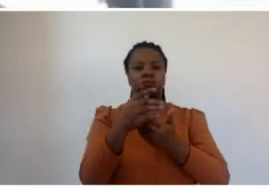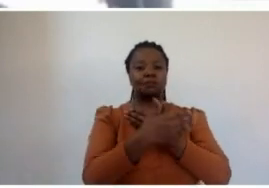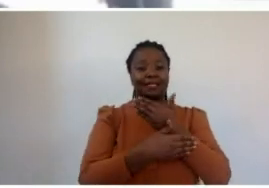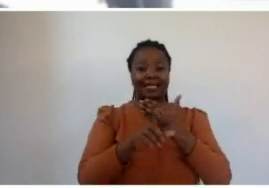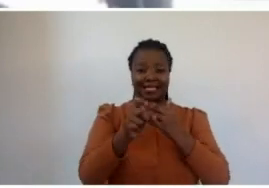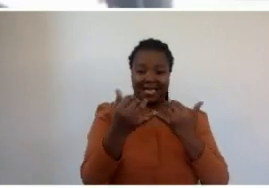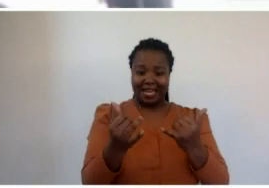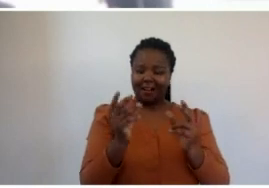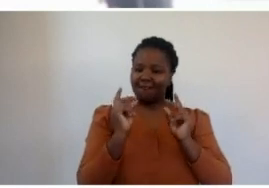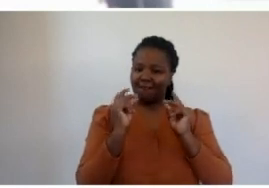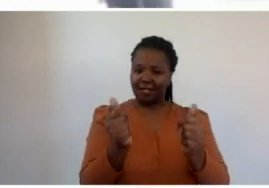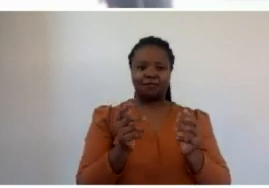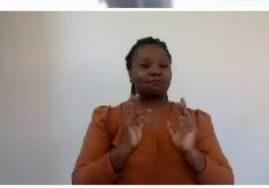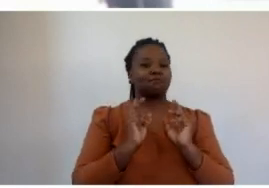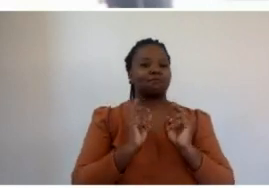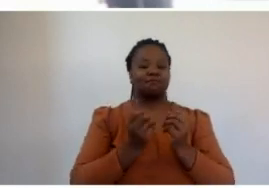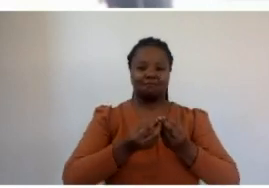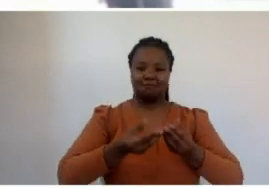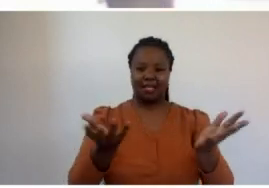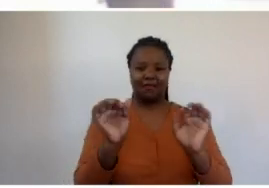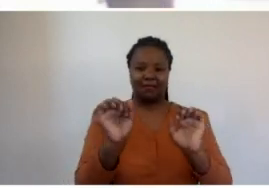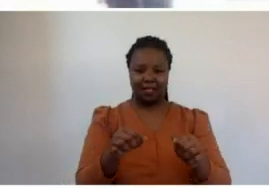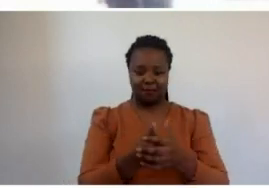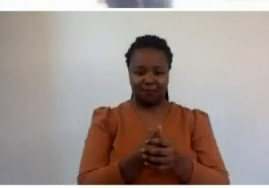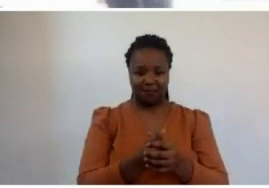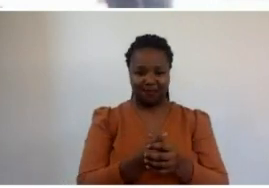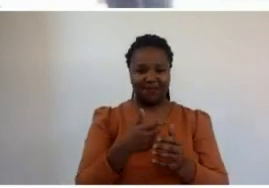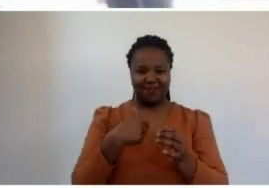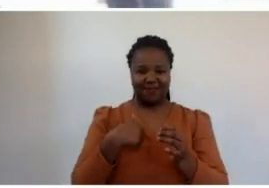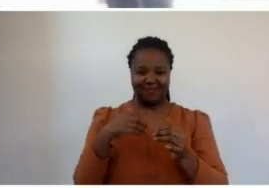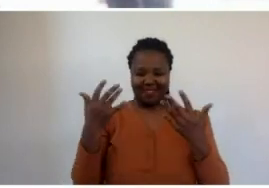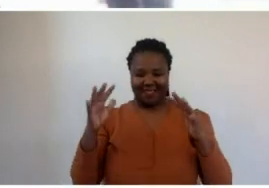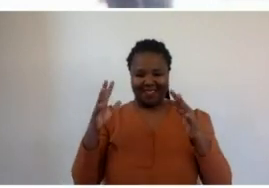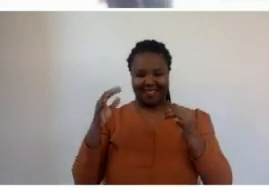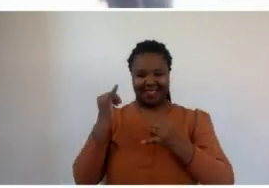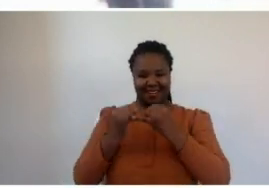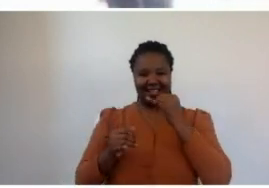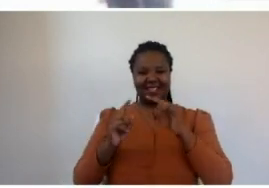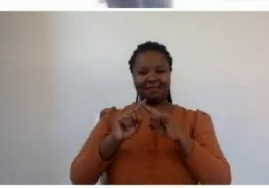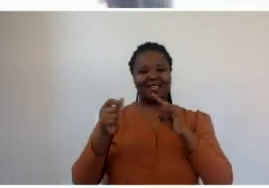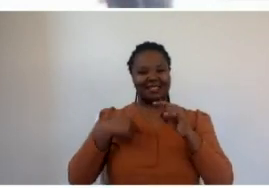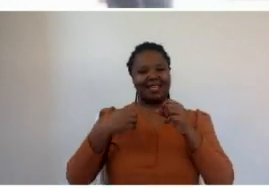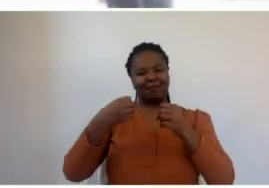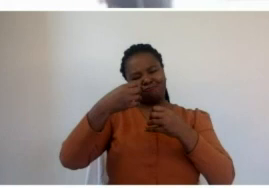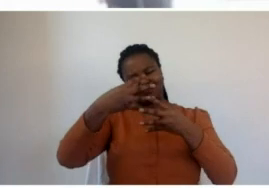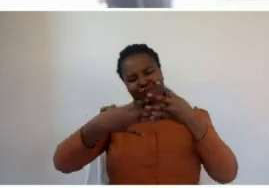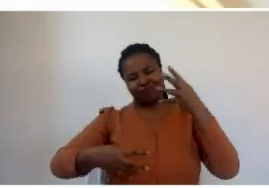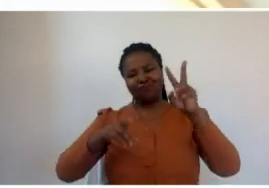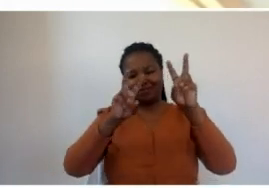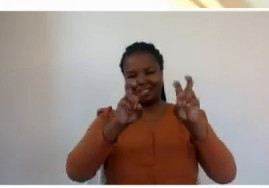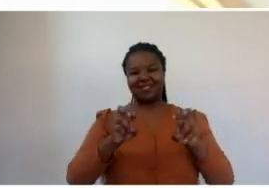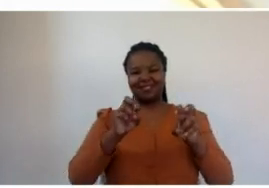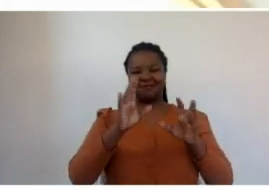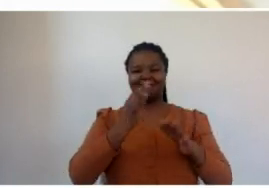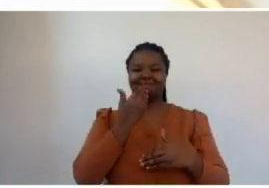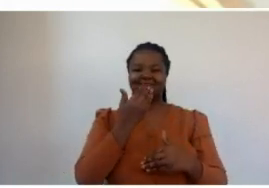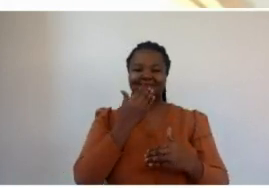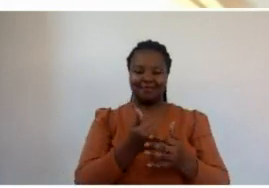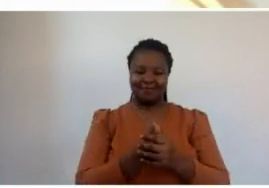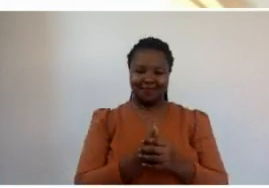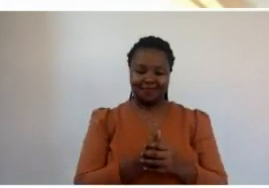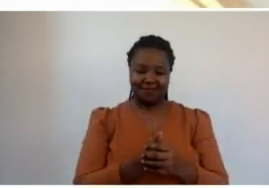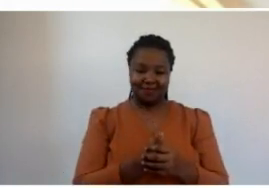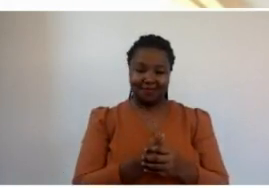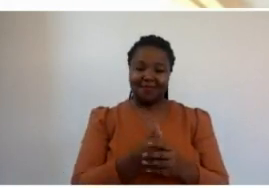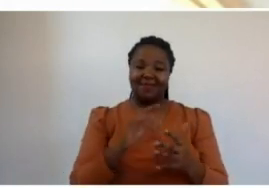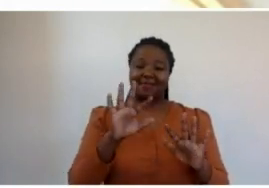cost efficiently as possible. So I'll finish there, but there are many, many issues that arise from your question. Thank you. No, thank you so much, Ms.